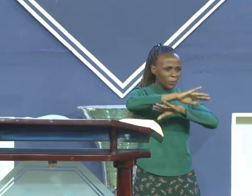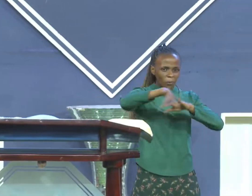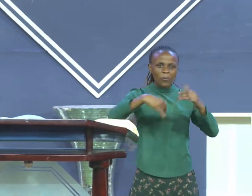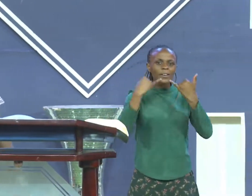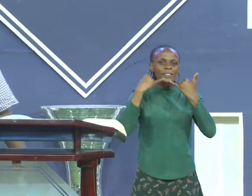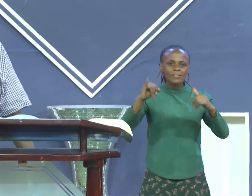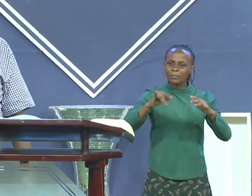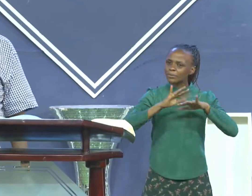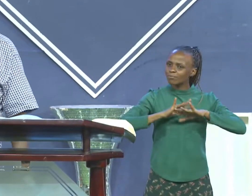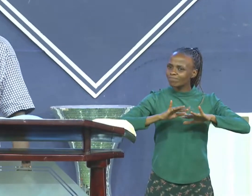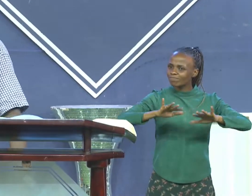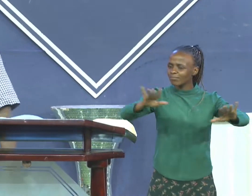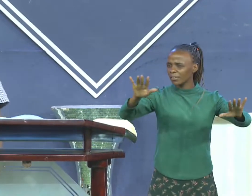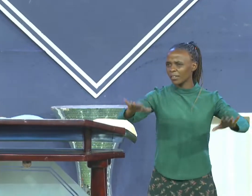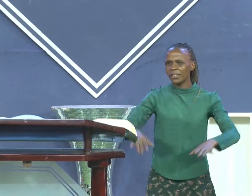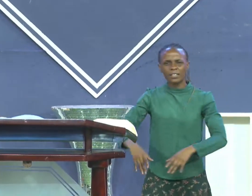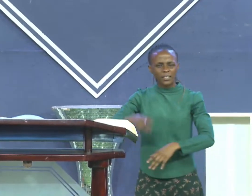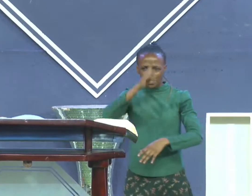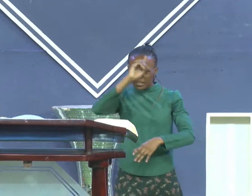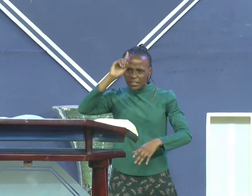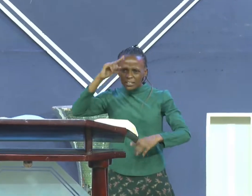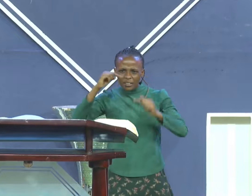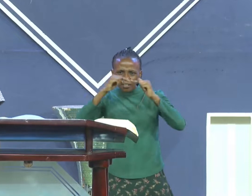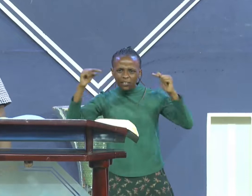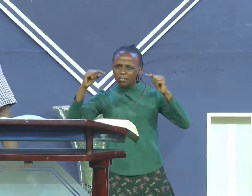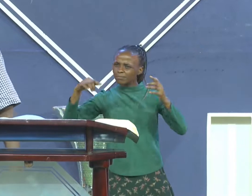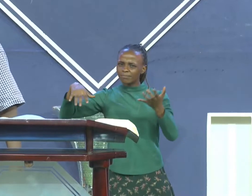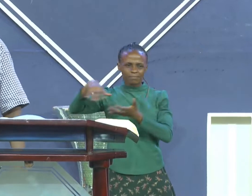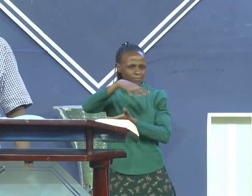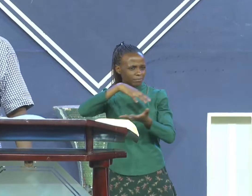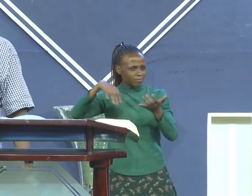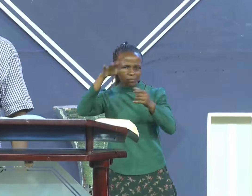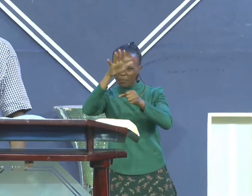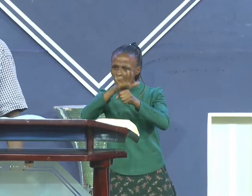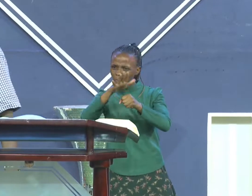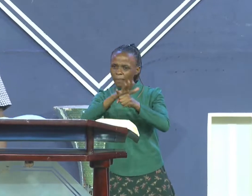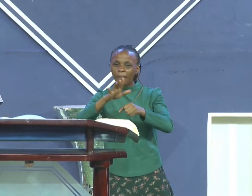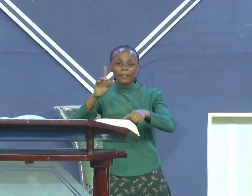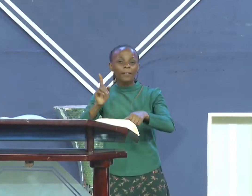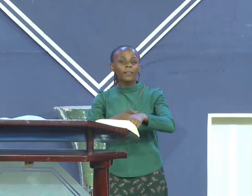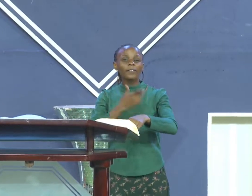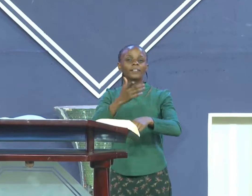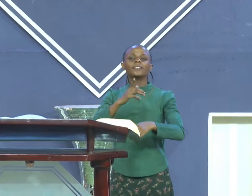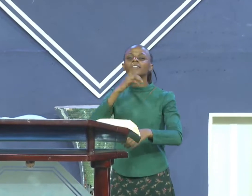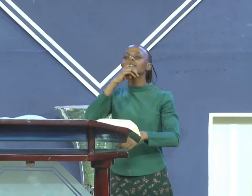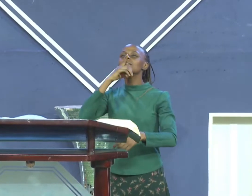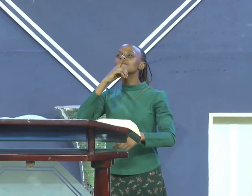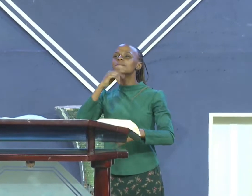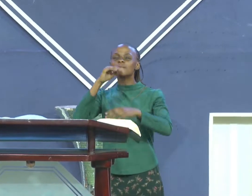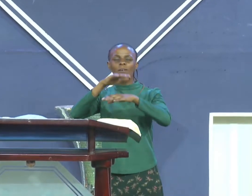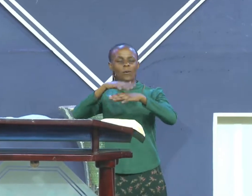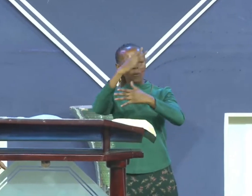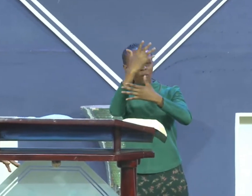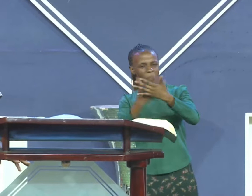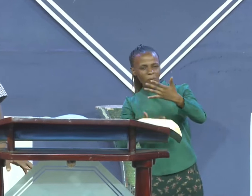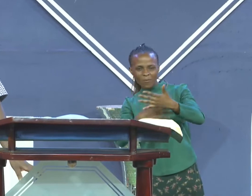security has leaked. Era nekimutawaanya nnyo nnyo. And it troubled him so much. Waliwo omusajja ali ku network endala